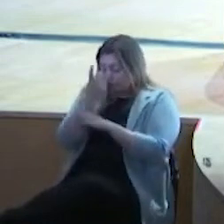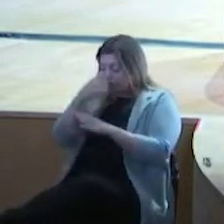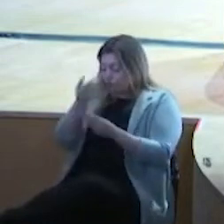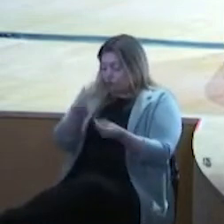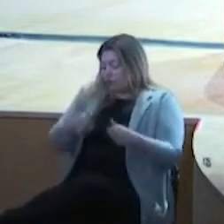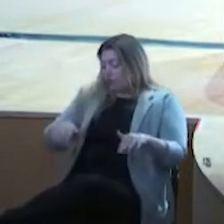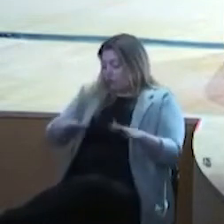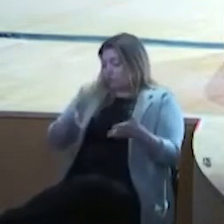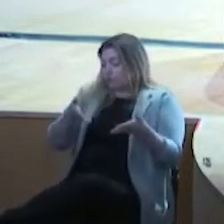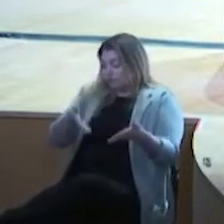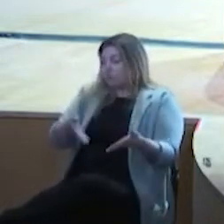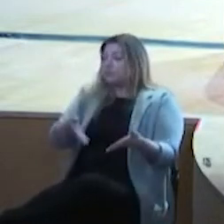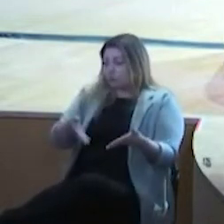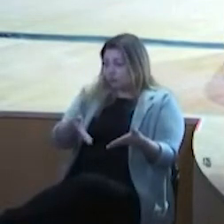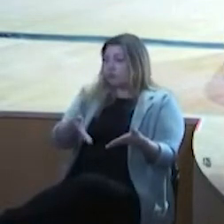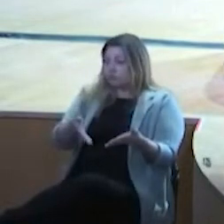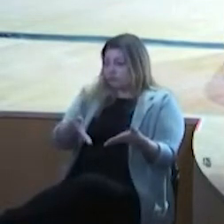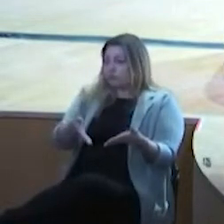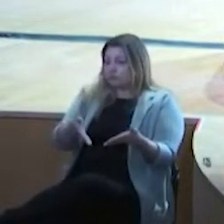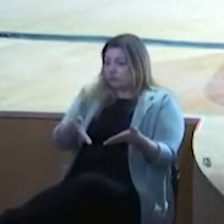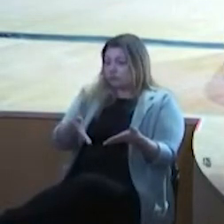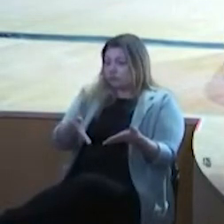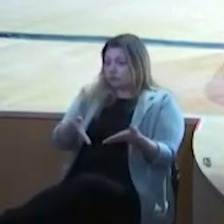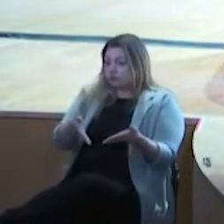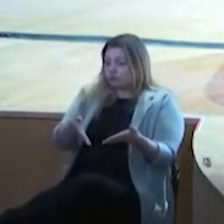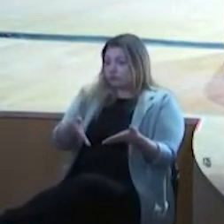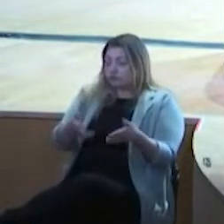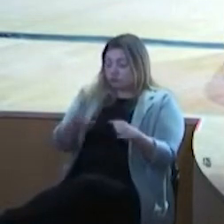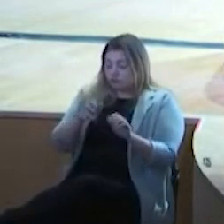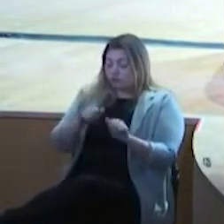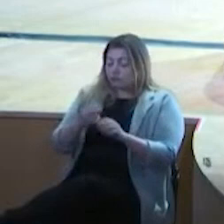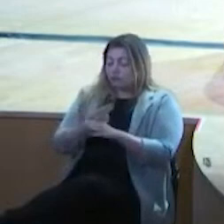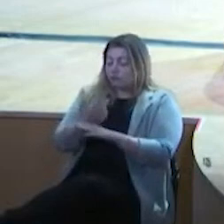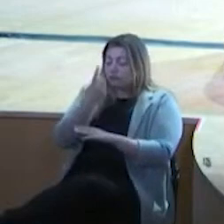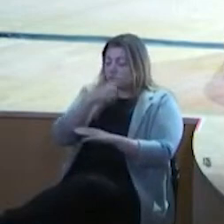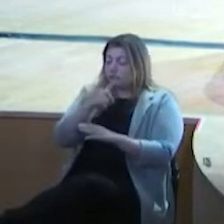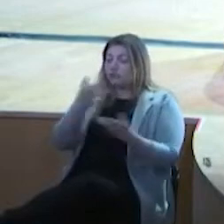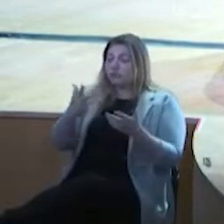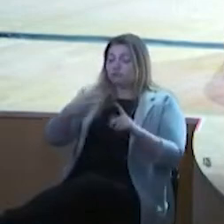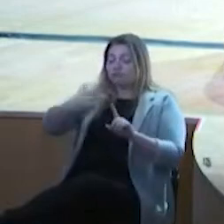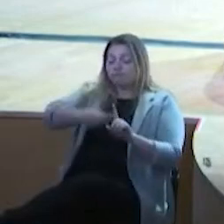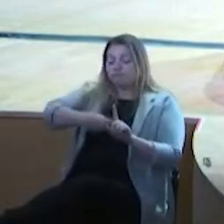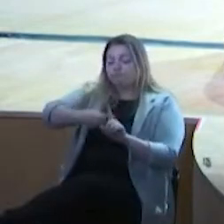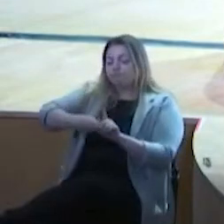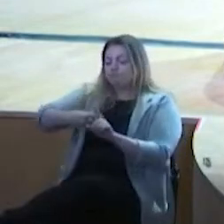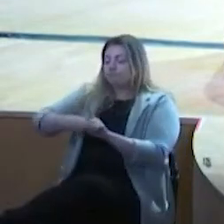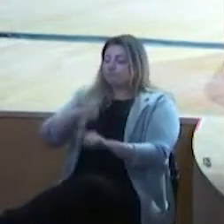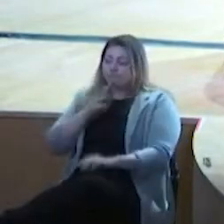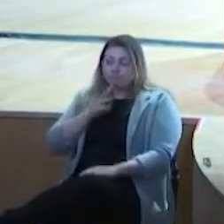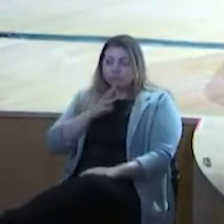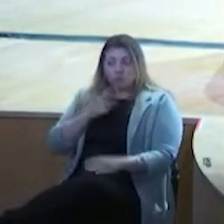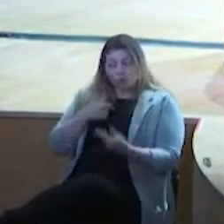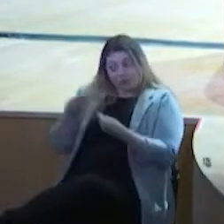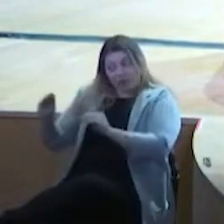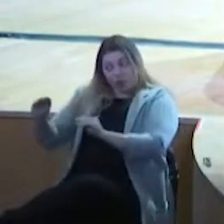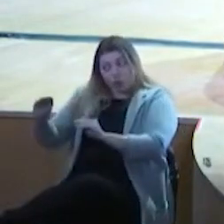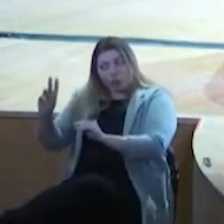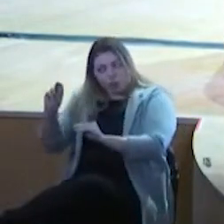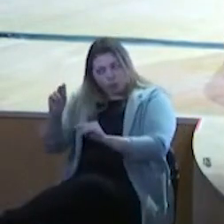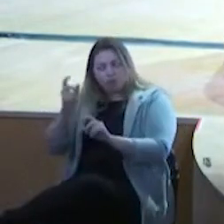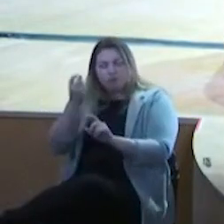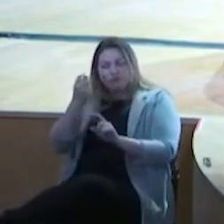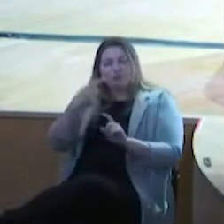can fallow our lands and be able to lease our water, not sell it, but lease